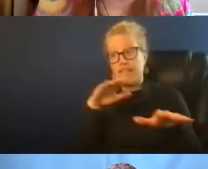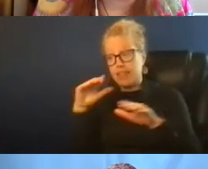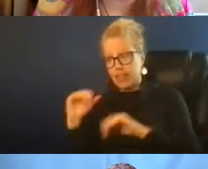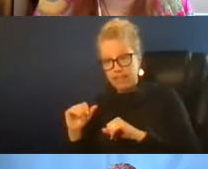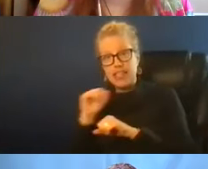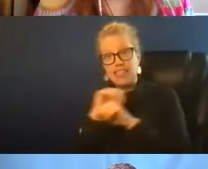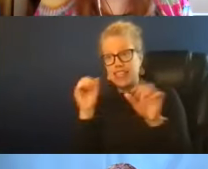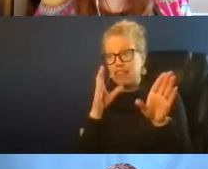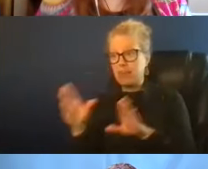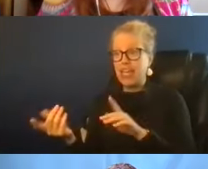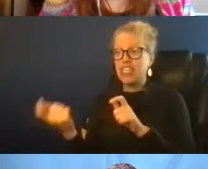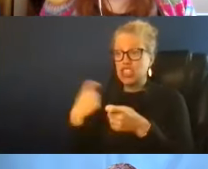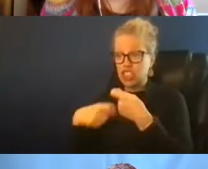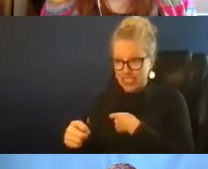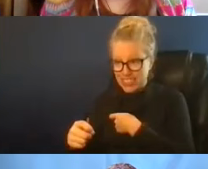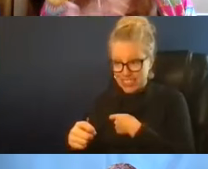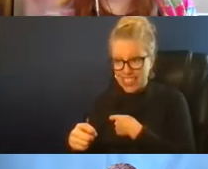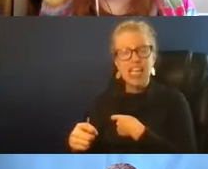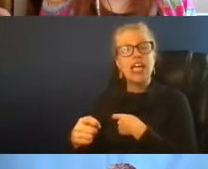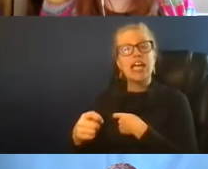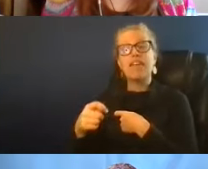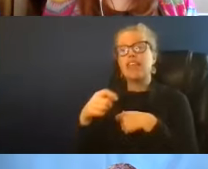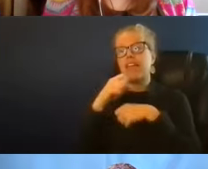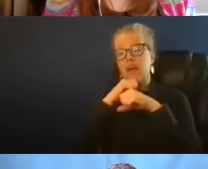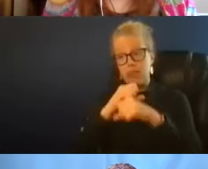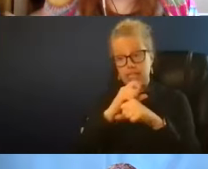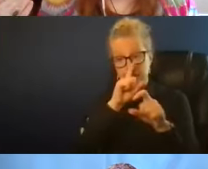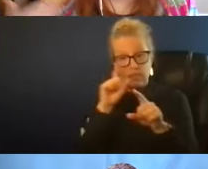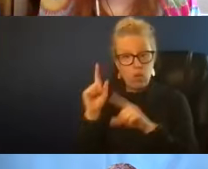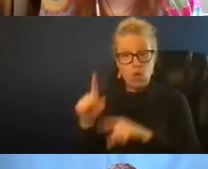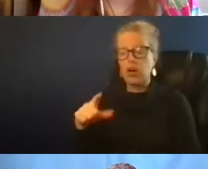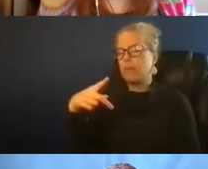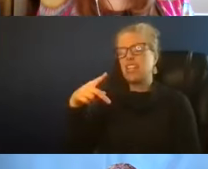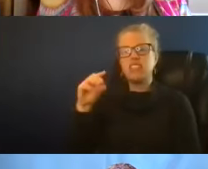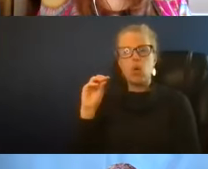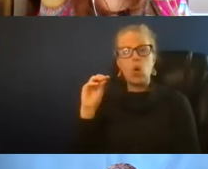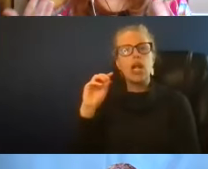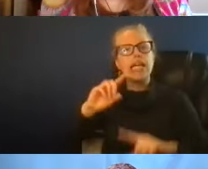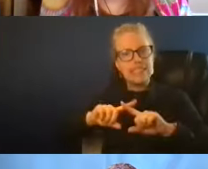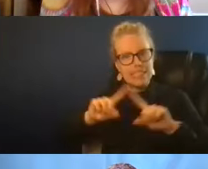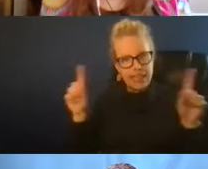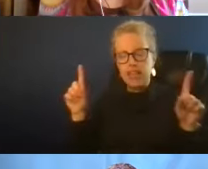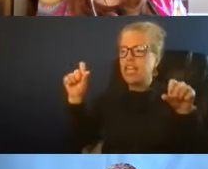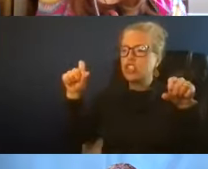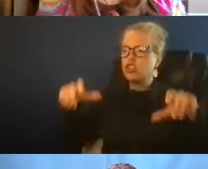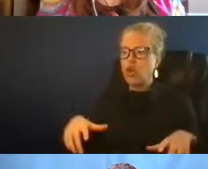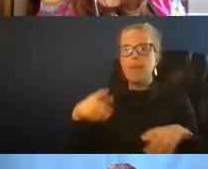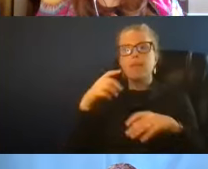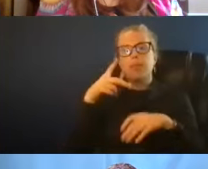plan changes. If they have a protective order, it changes. If they choose to drop the protective order, it